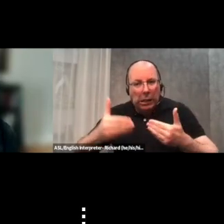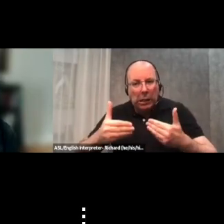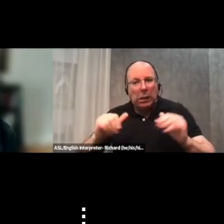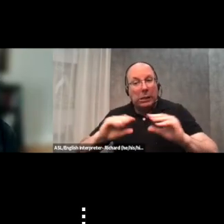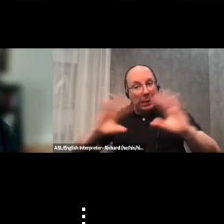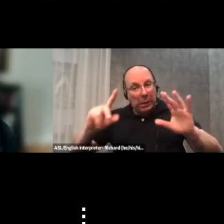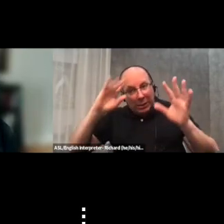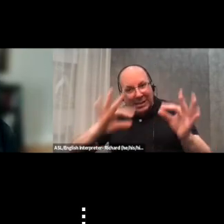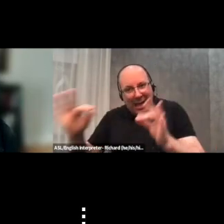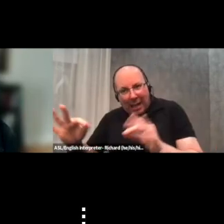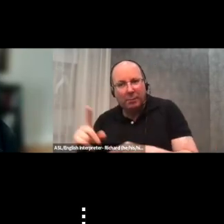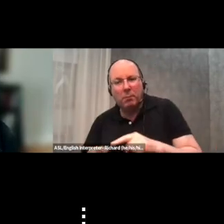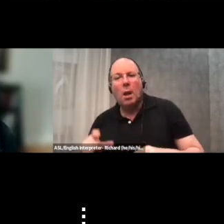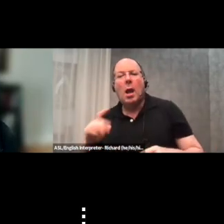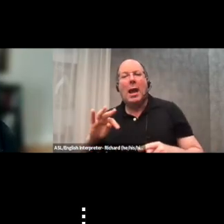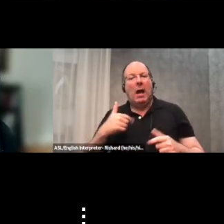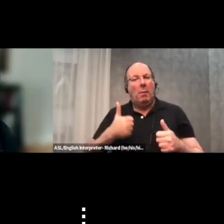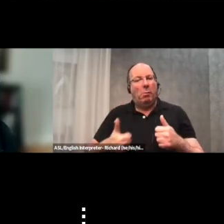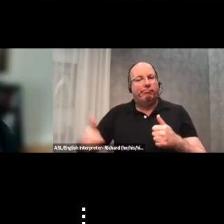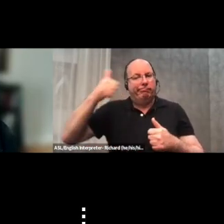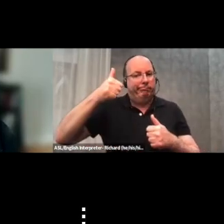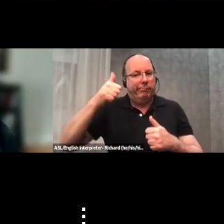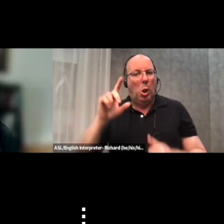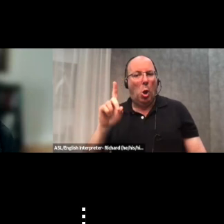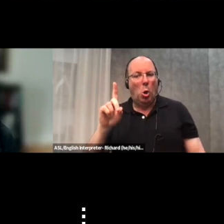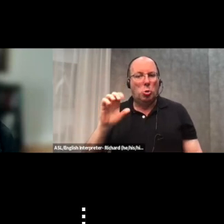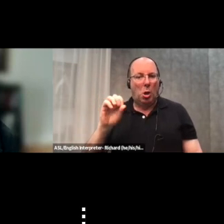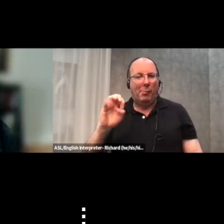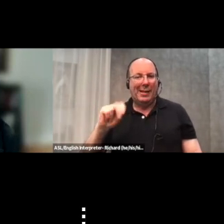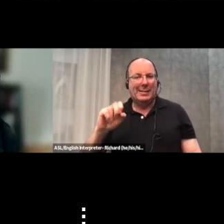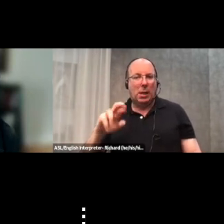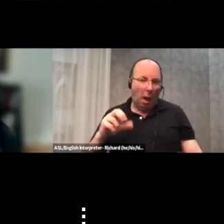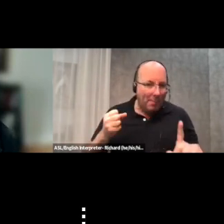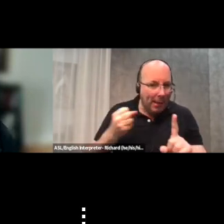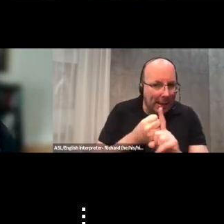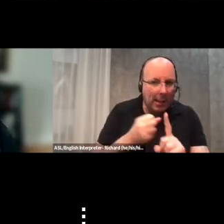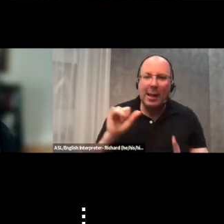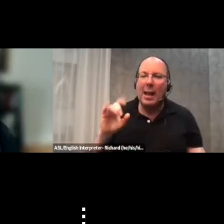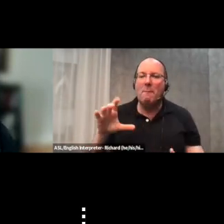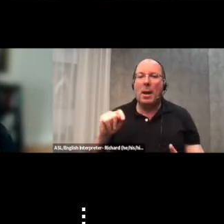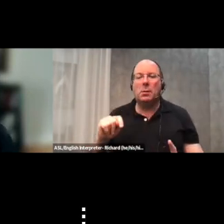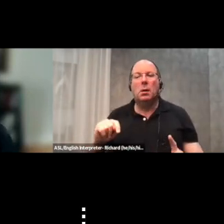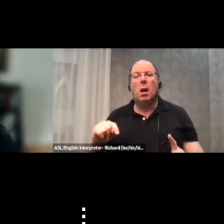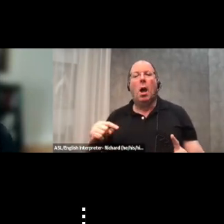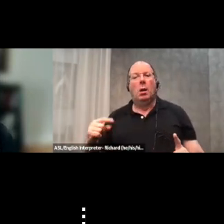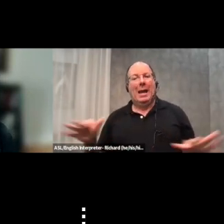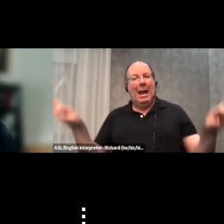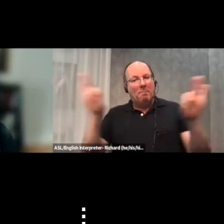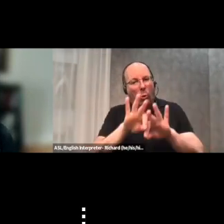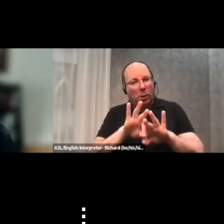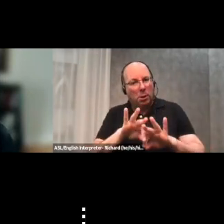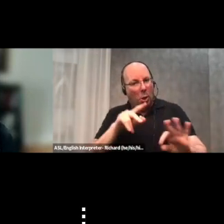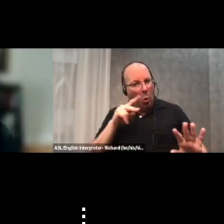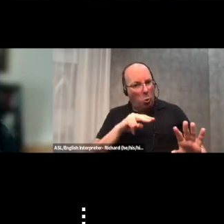If you are the dominant or the person delivering the impact play, it is your job to monitor the